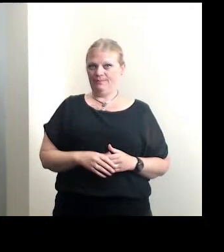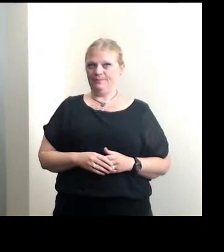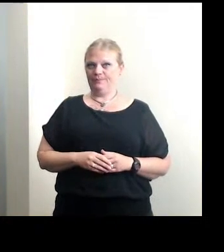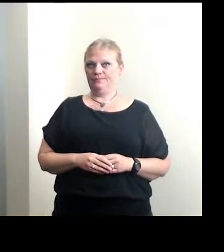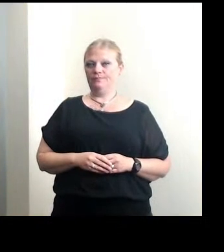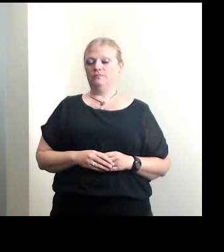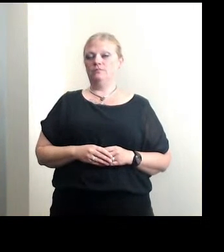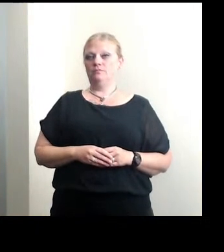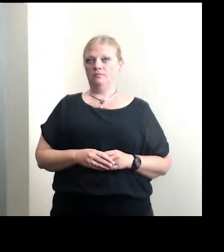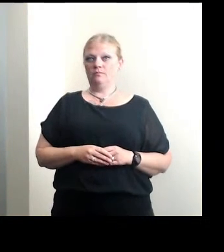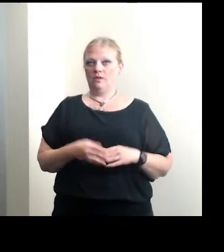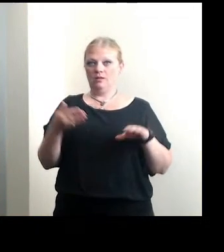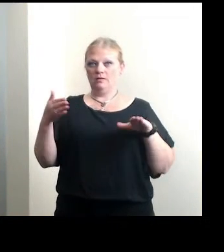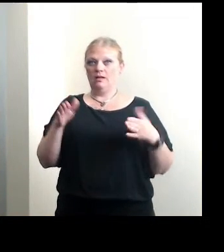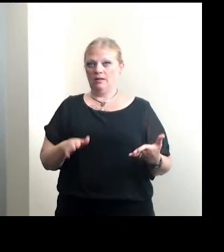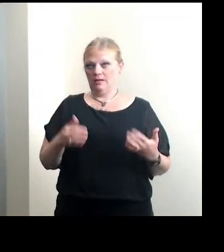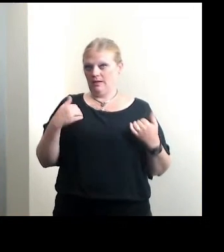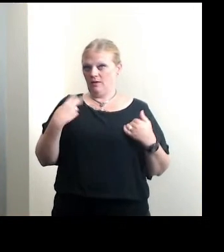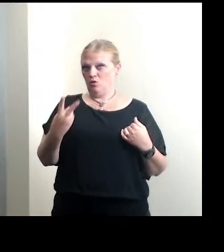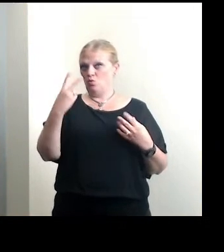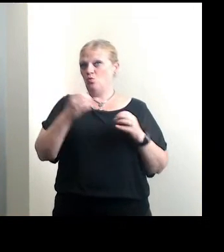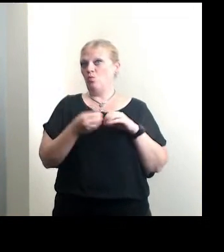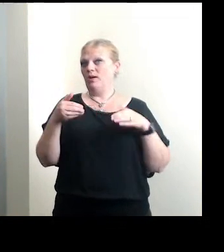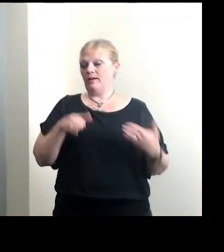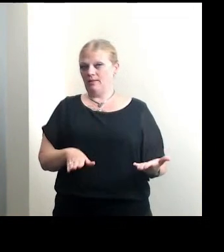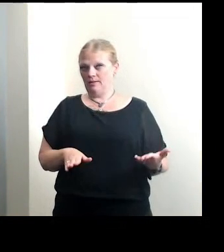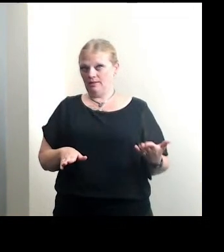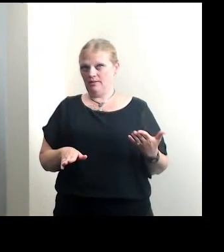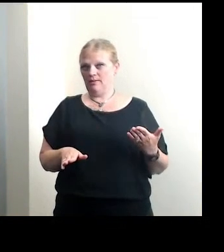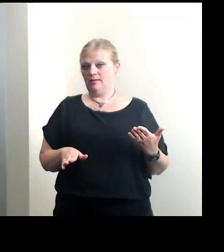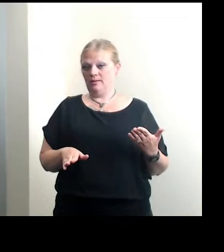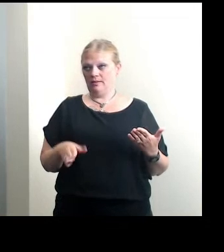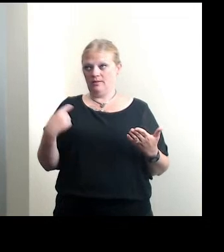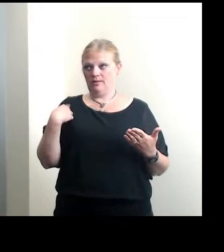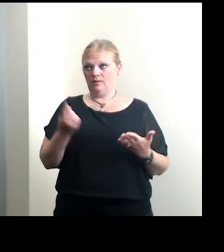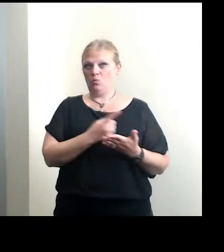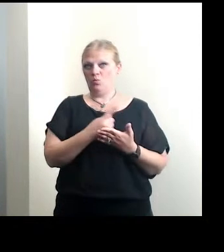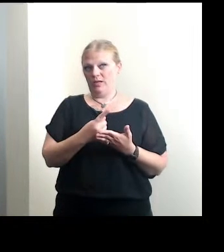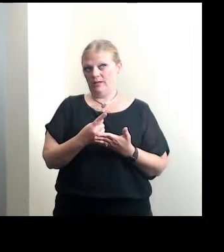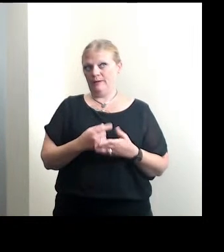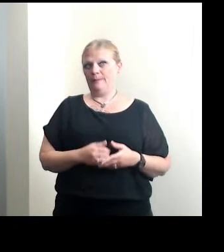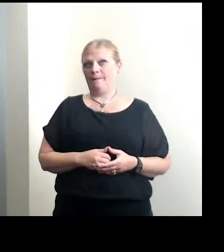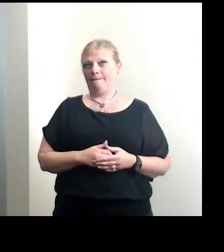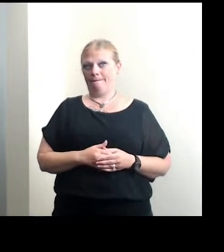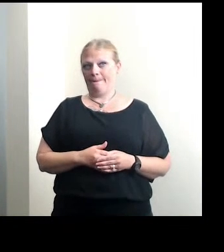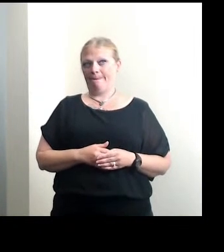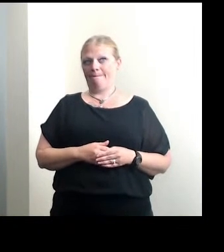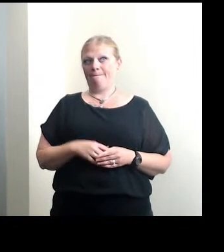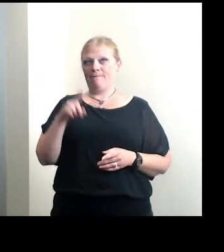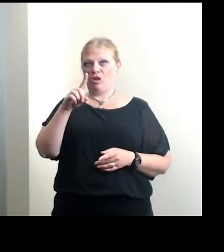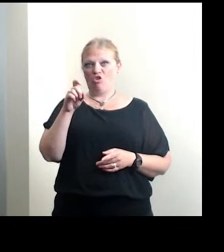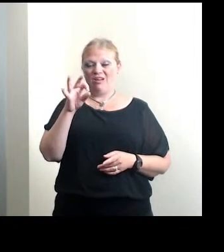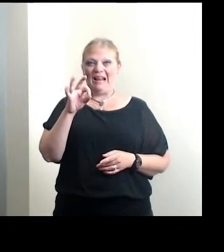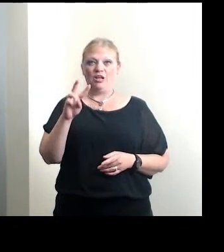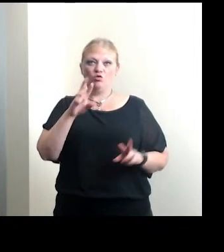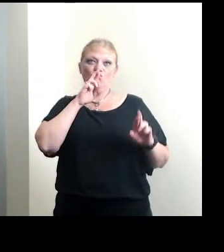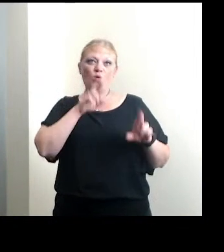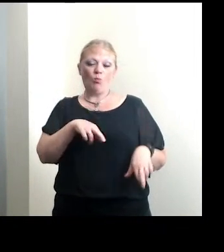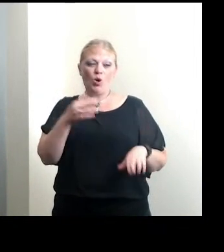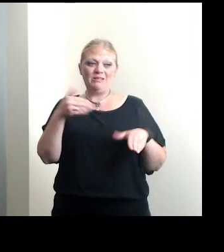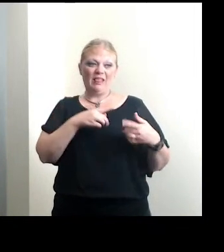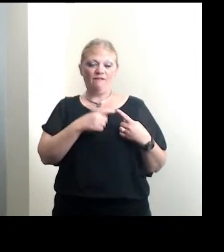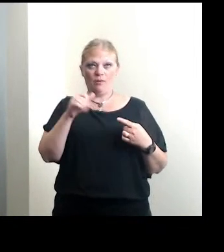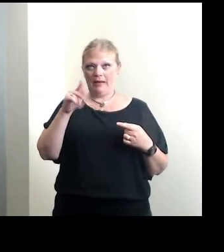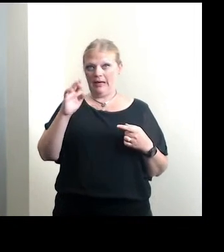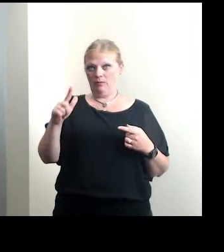Deaths. We did have 2 more deaths in the last week since we talked. And of the 192 reported deaths from April